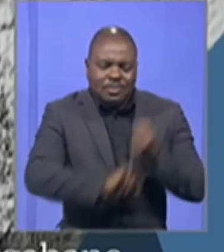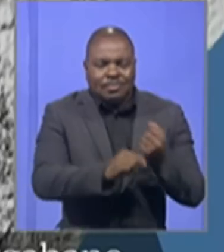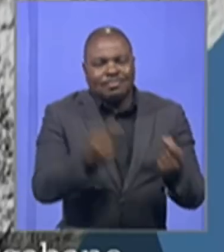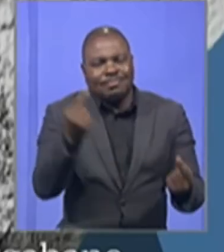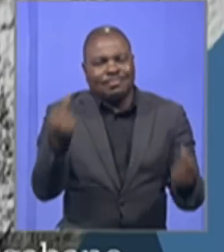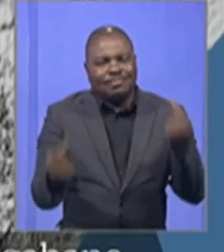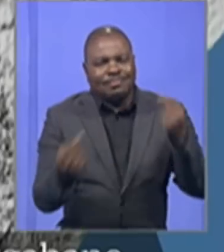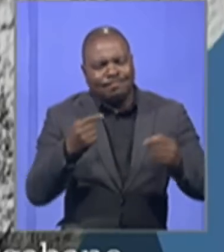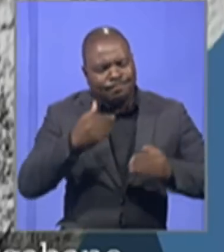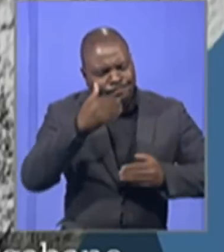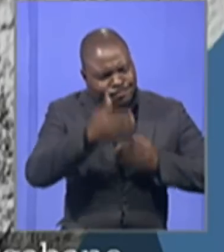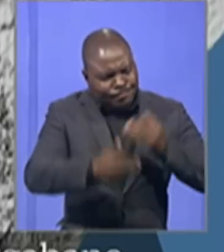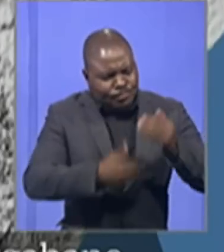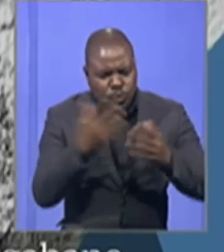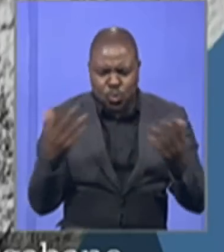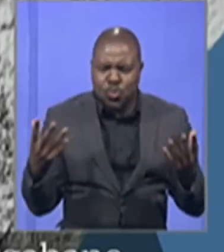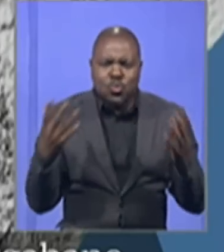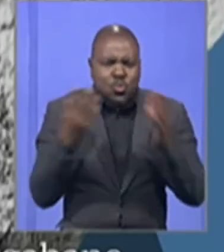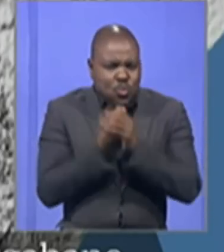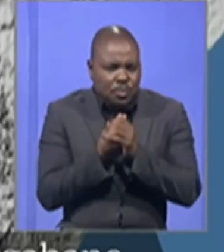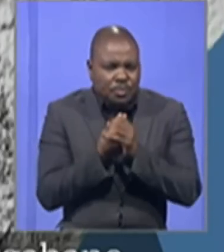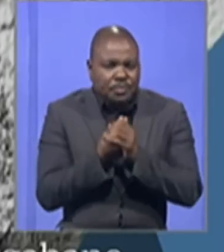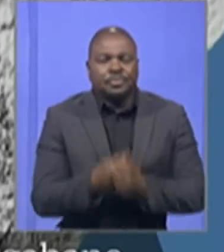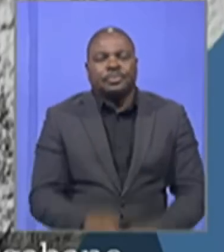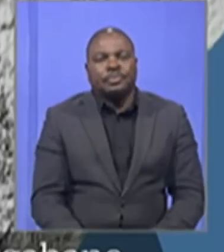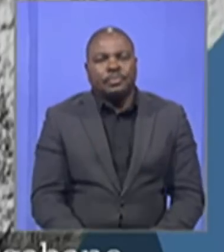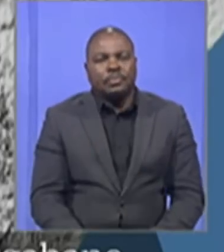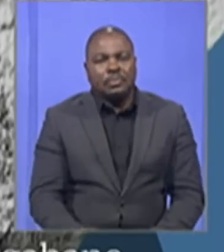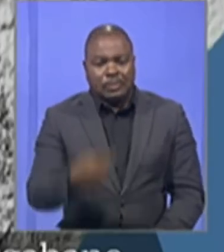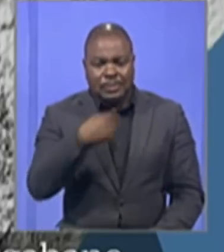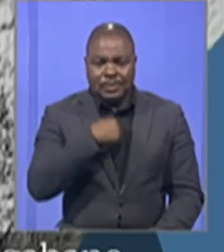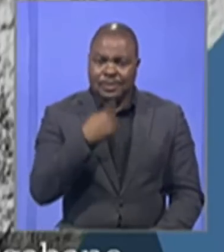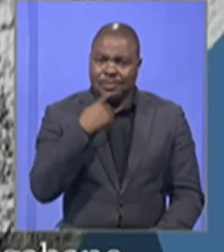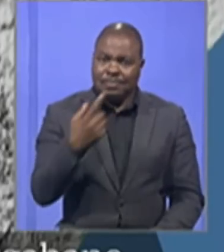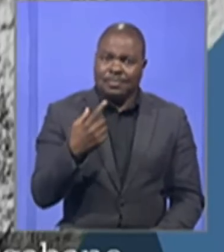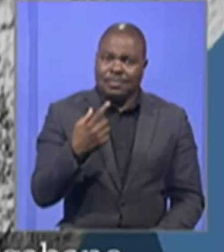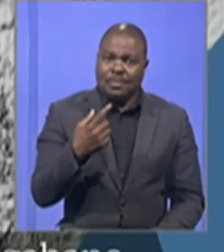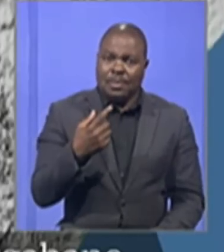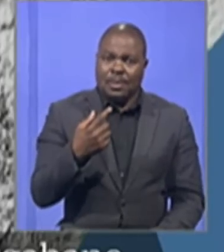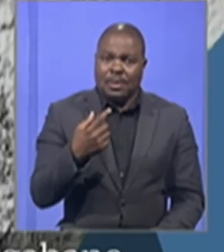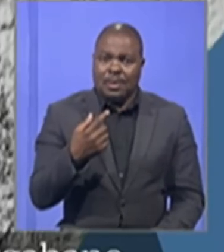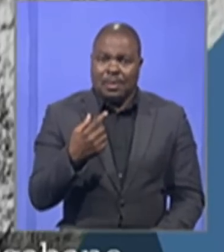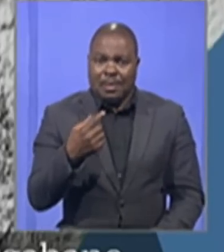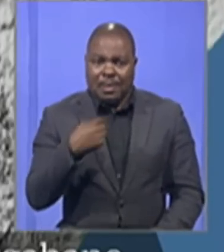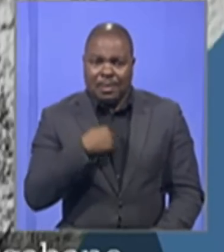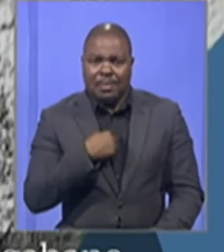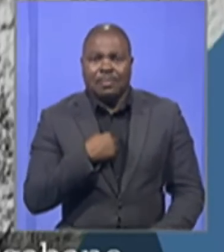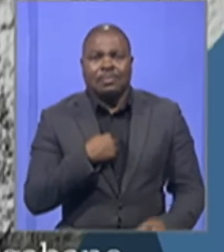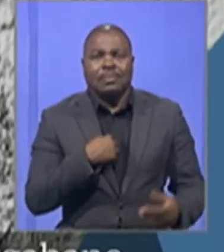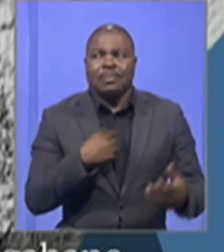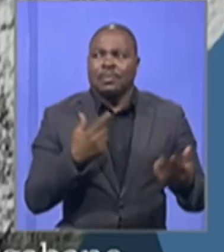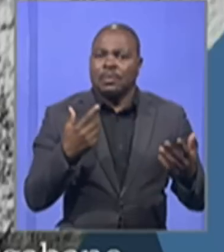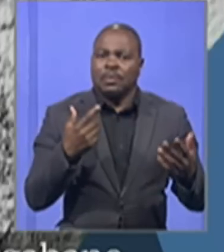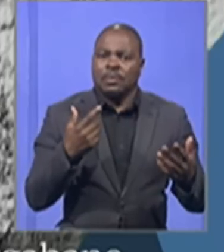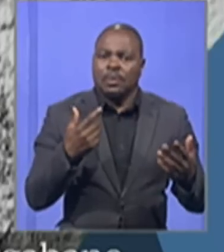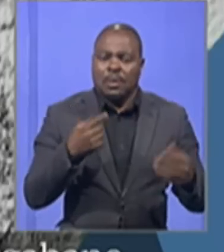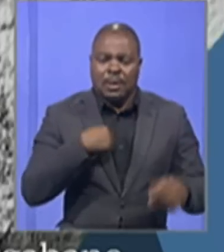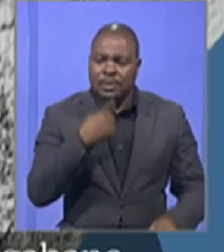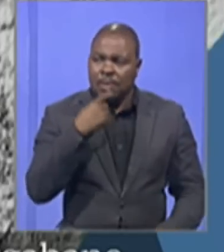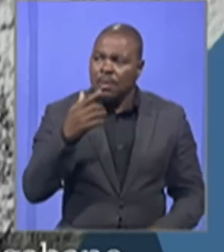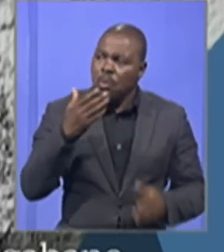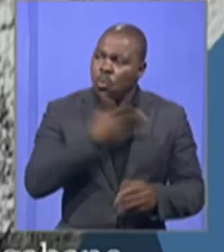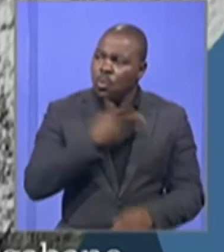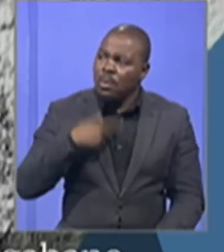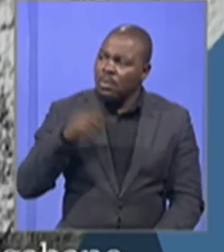holeng mmoho jwale ha ke na monyetla wa hore ka nnete nka bua diphephetso tse kalo mo ho leng hore nka iphumana ke re batho ba